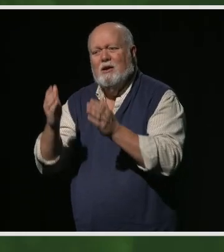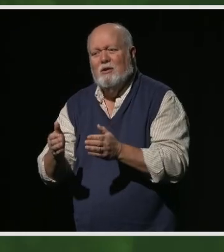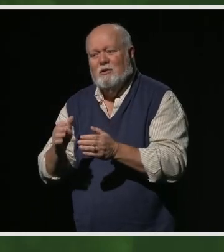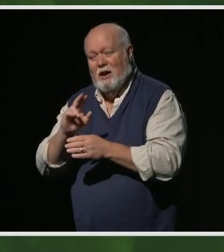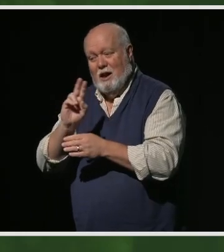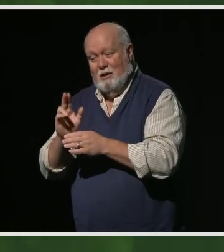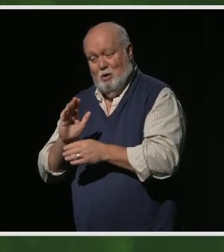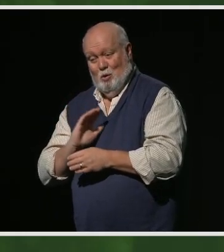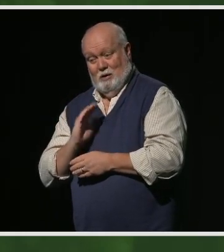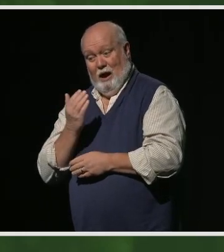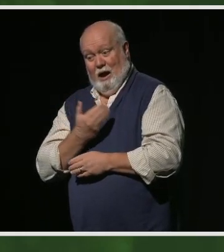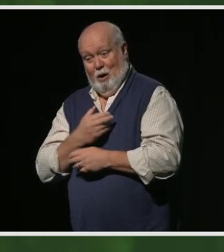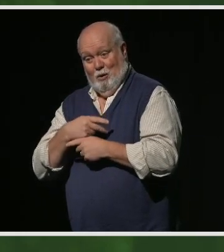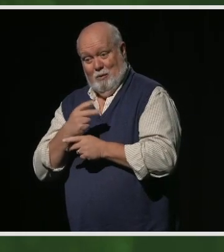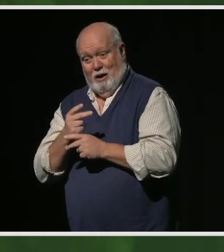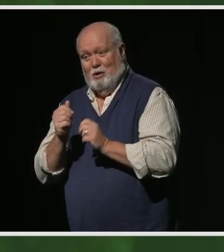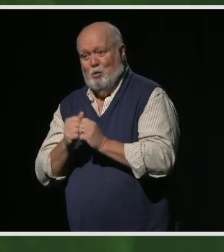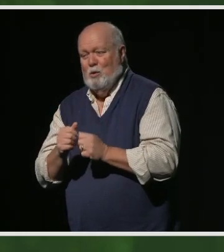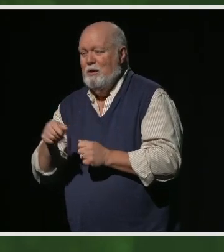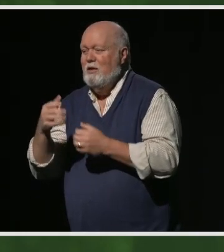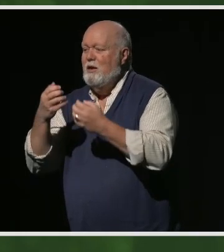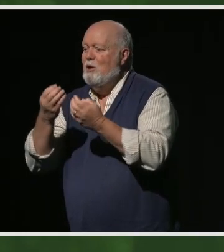existing equipment and processes.